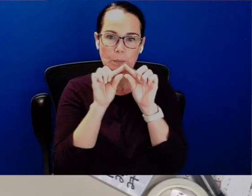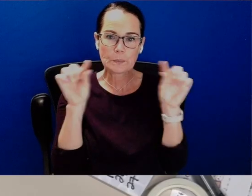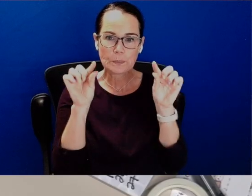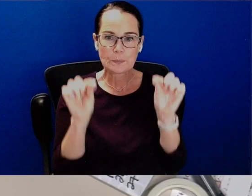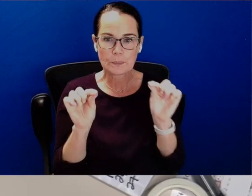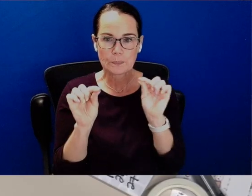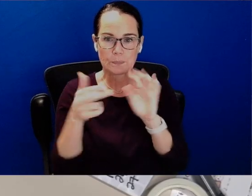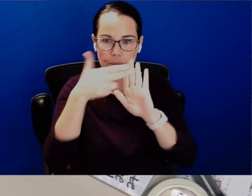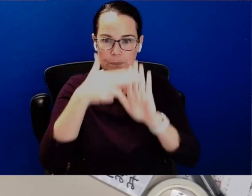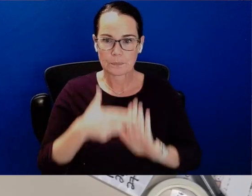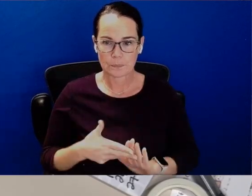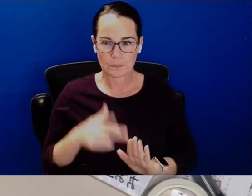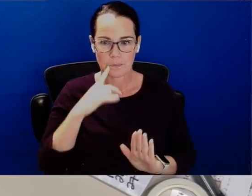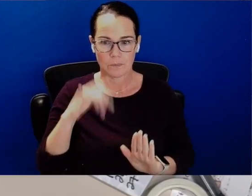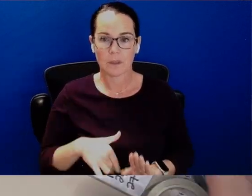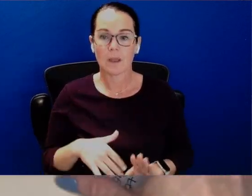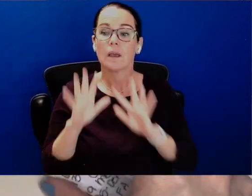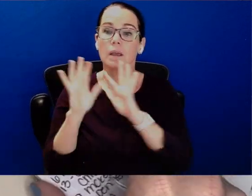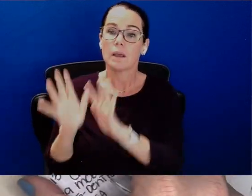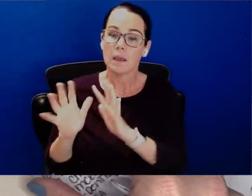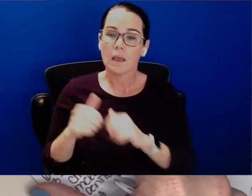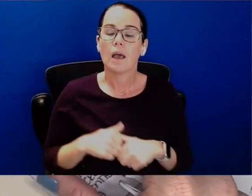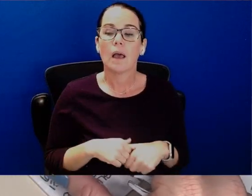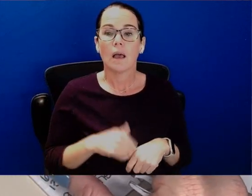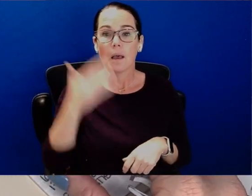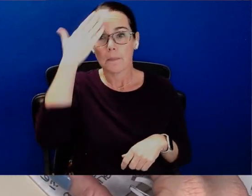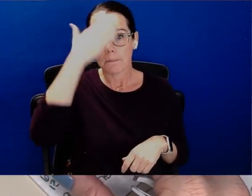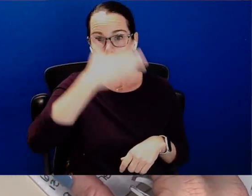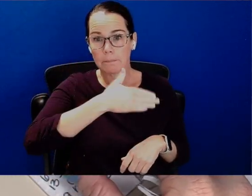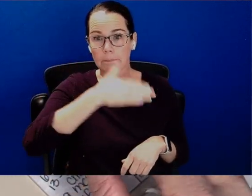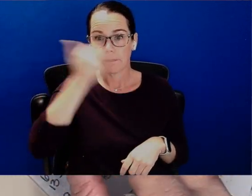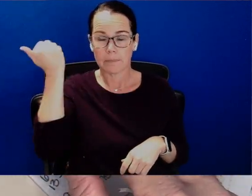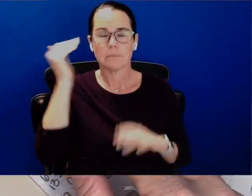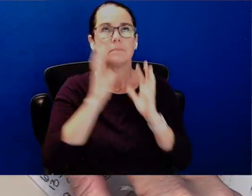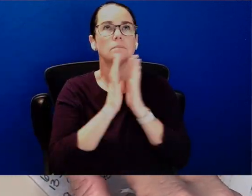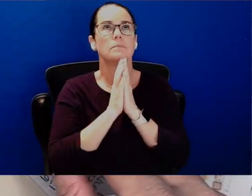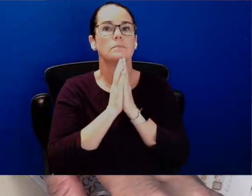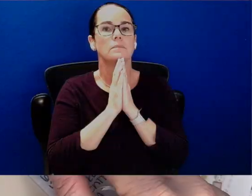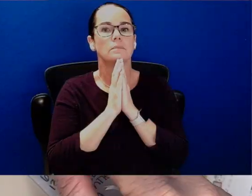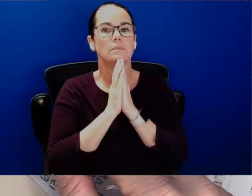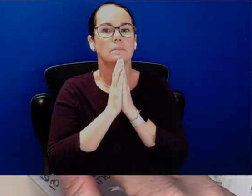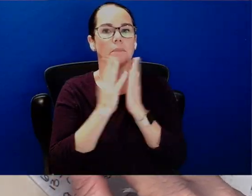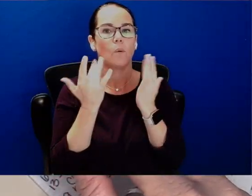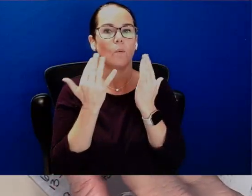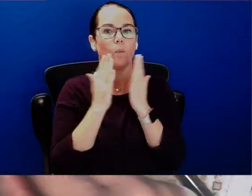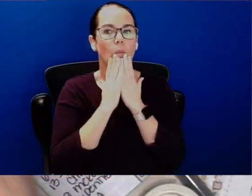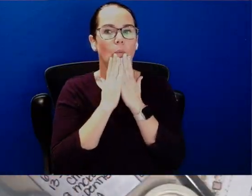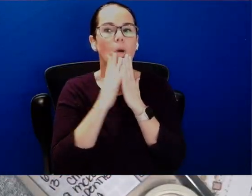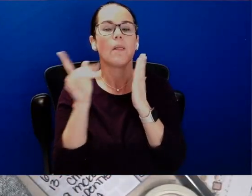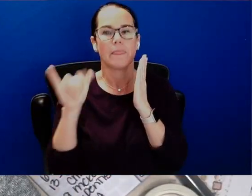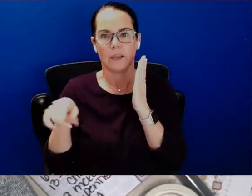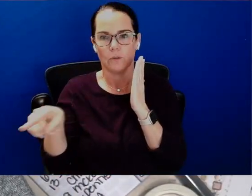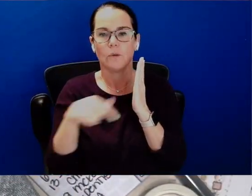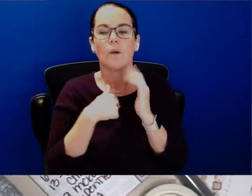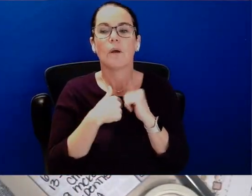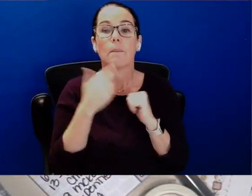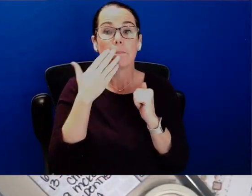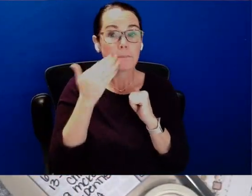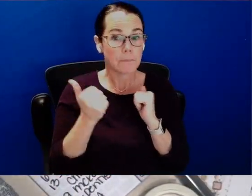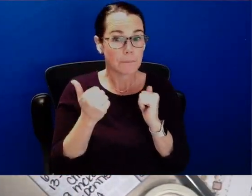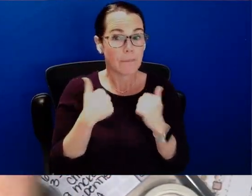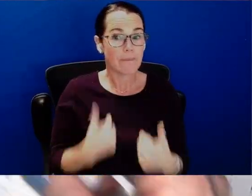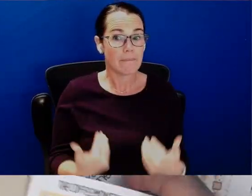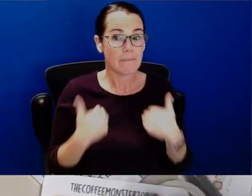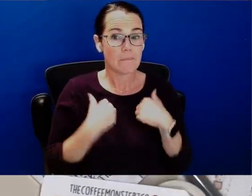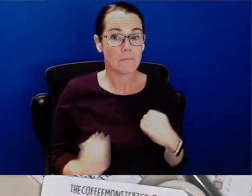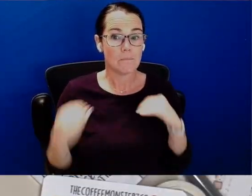ones. Because I have more, hold on, where is it? There they are. Because I have